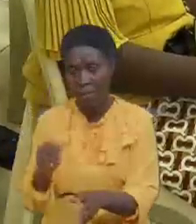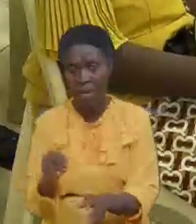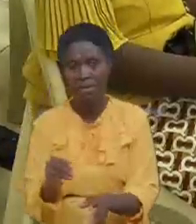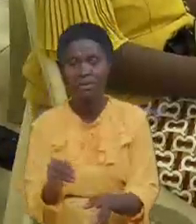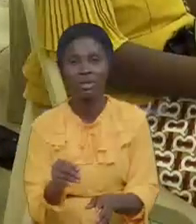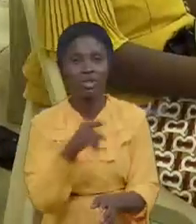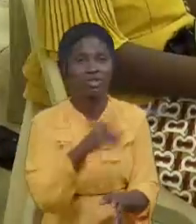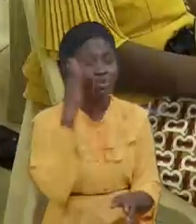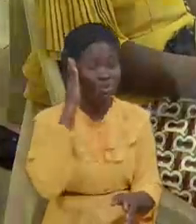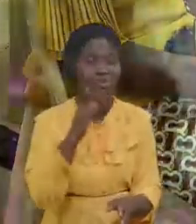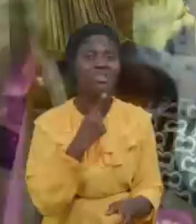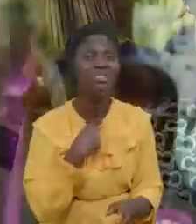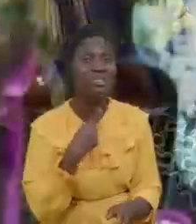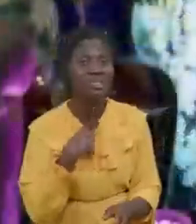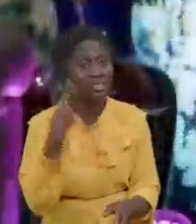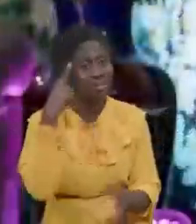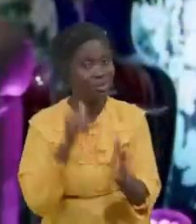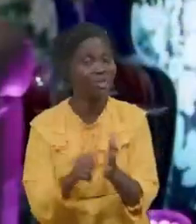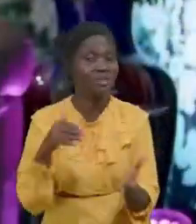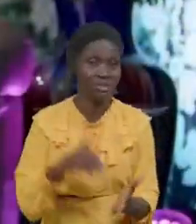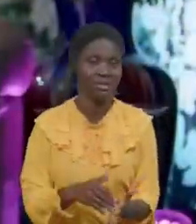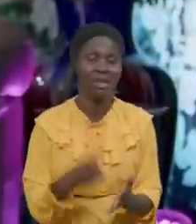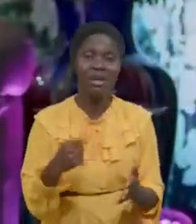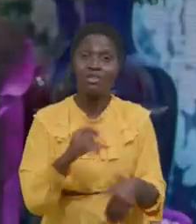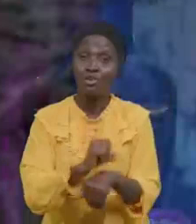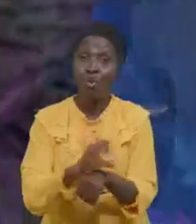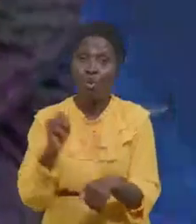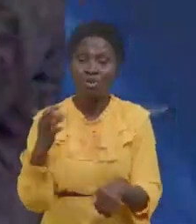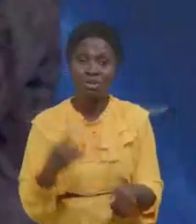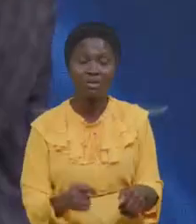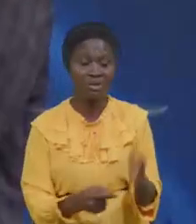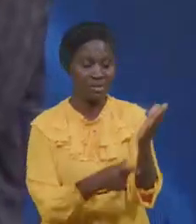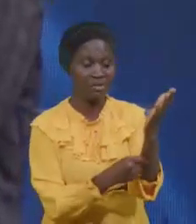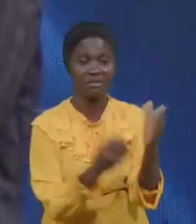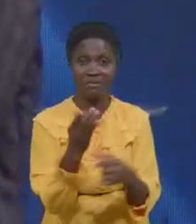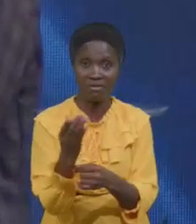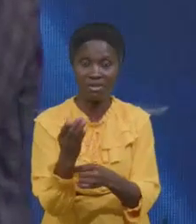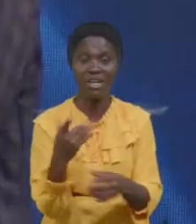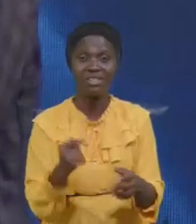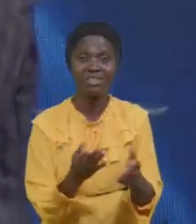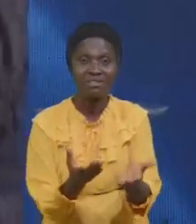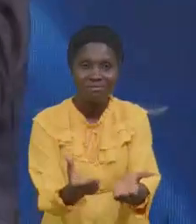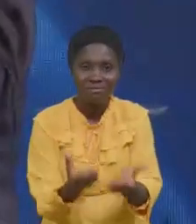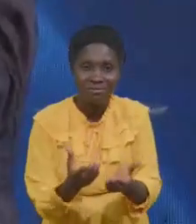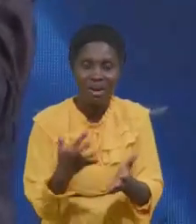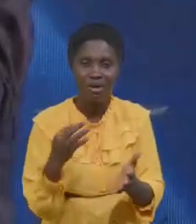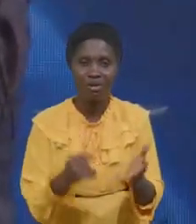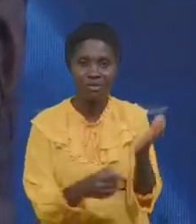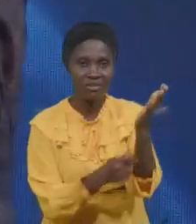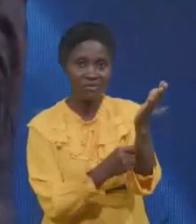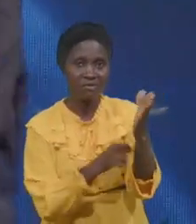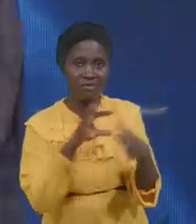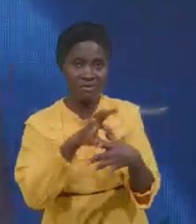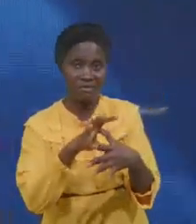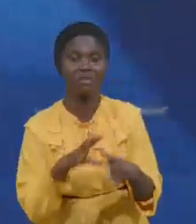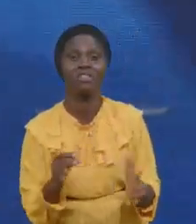that again. The works of the flesh and the desires of the flesh that have been